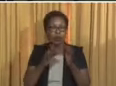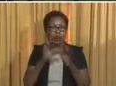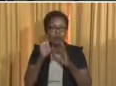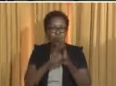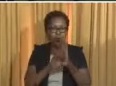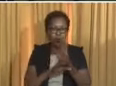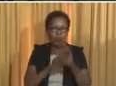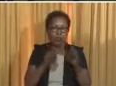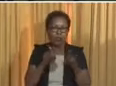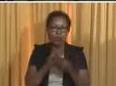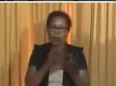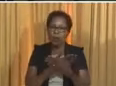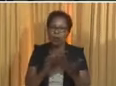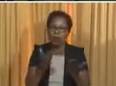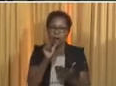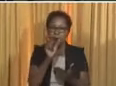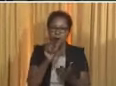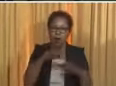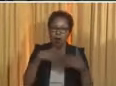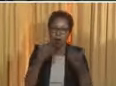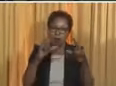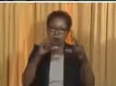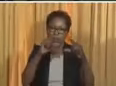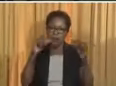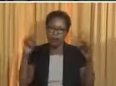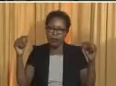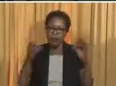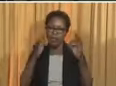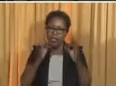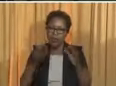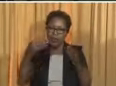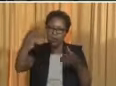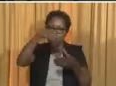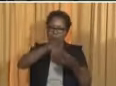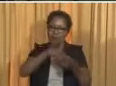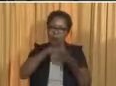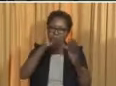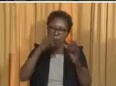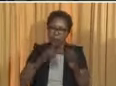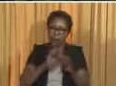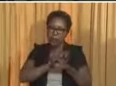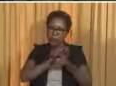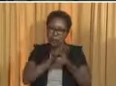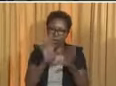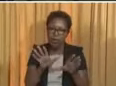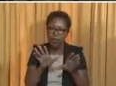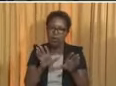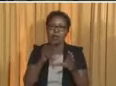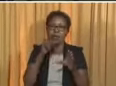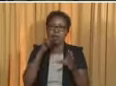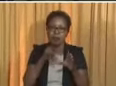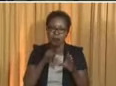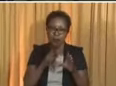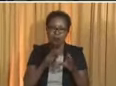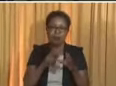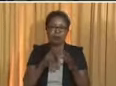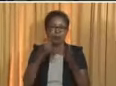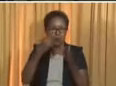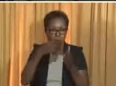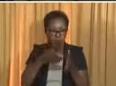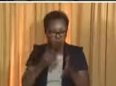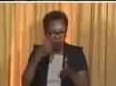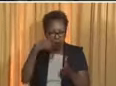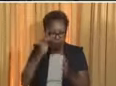and if any word or phrase is read in, it must be clear that this is the rule of interpretation at